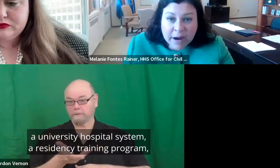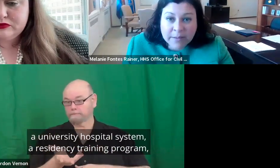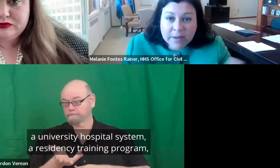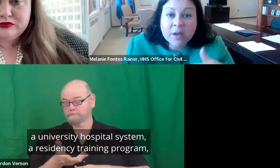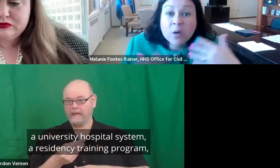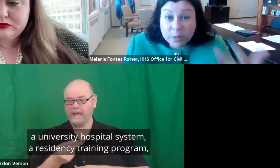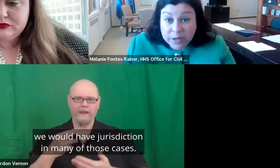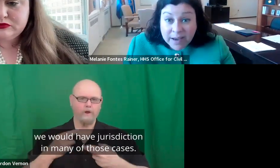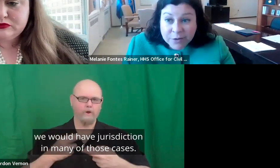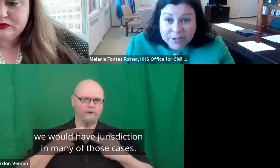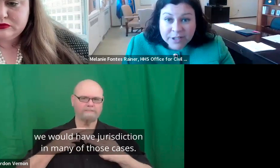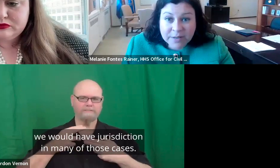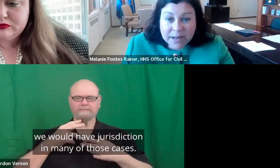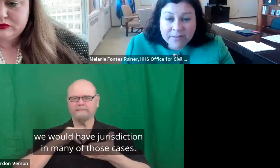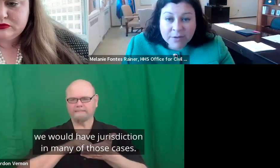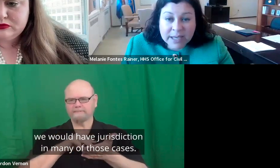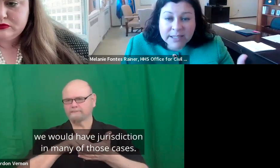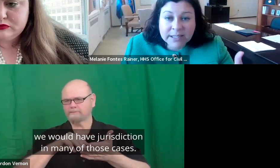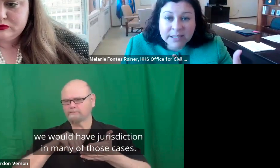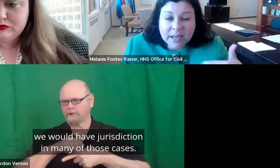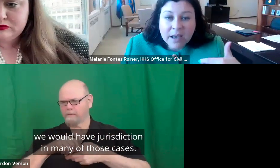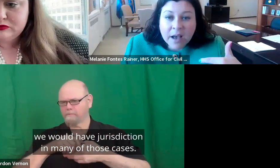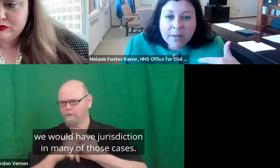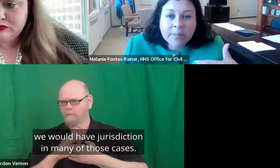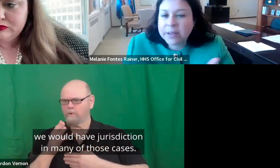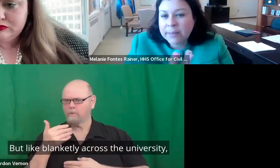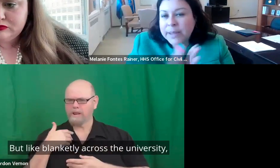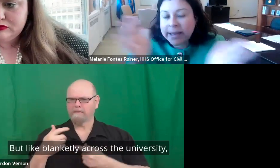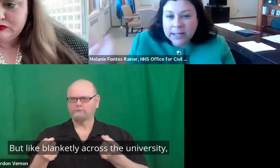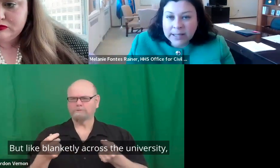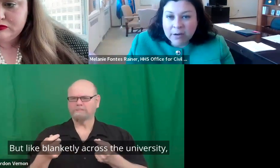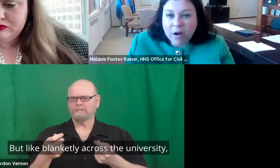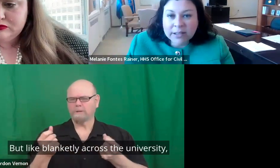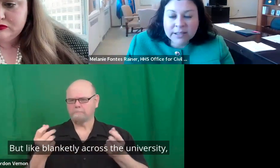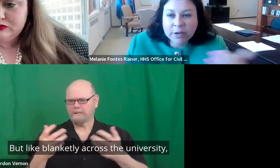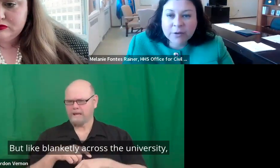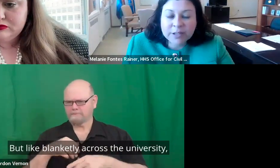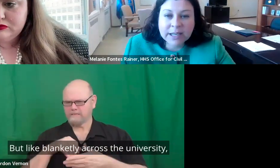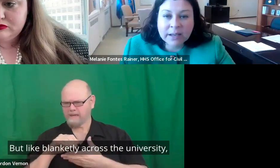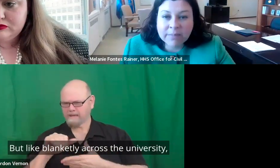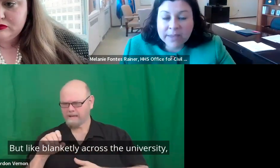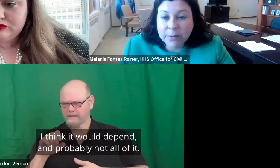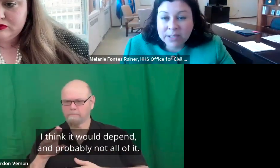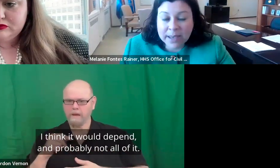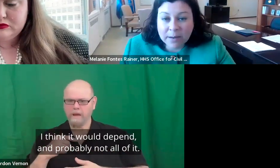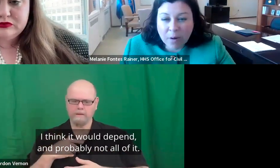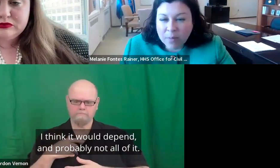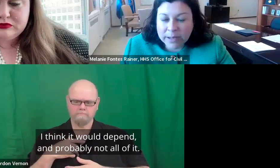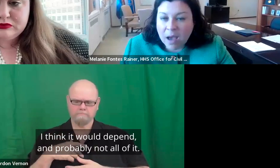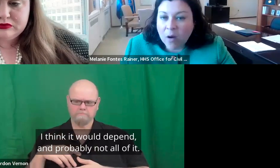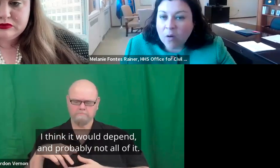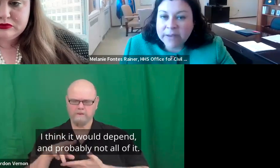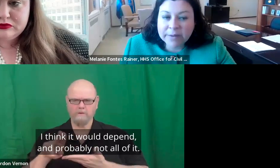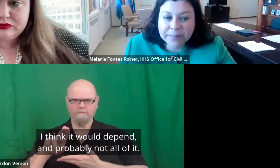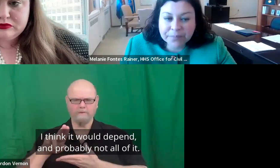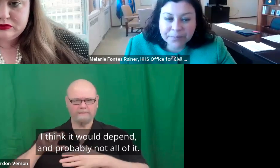training program, we would have jurisdiction in many of those cases. But like blanketly across the university, I think it would depend, and